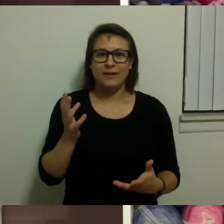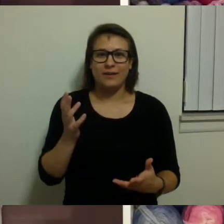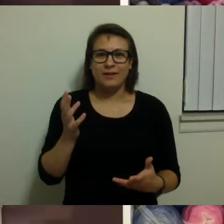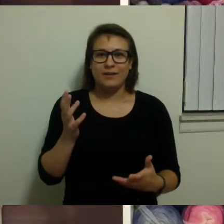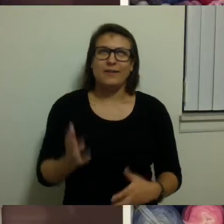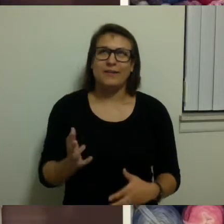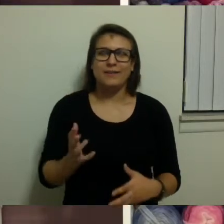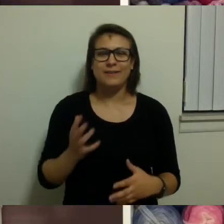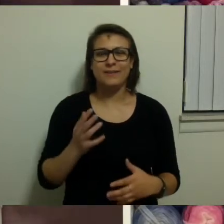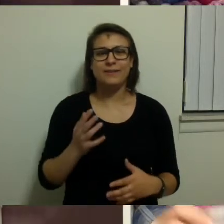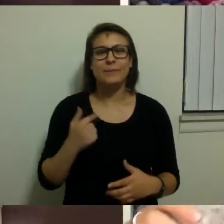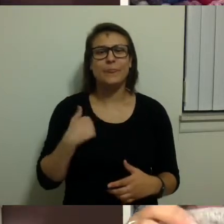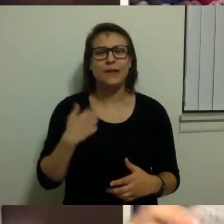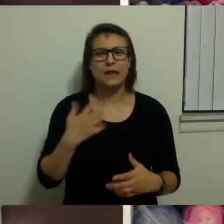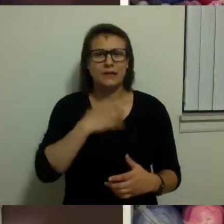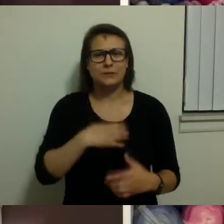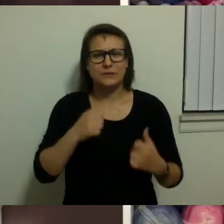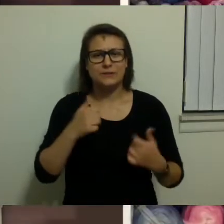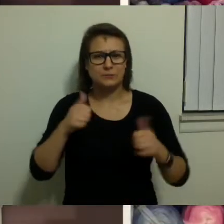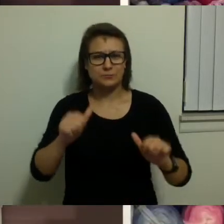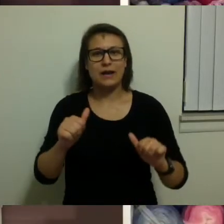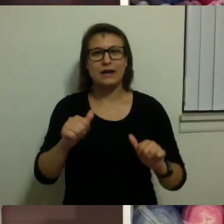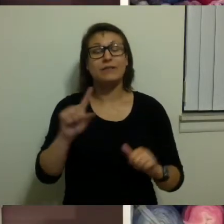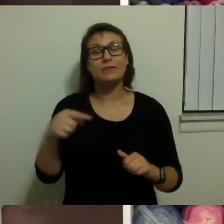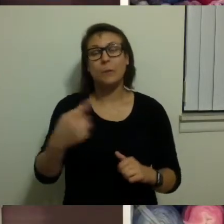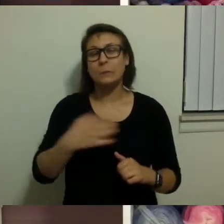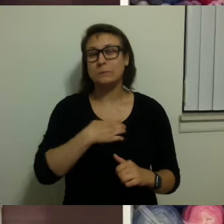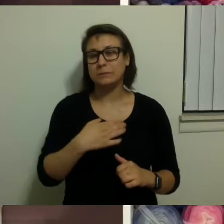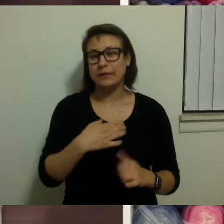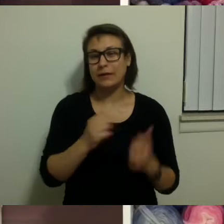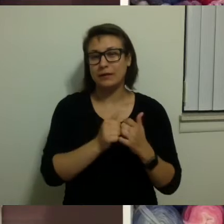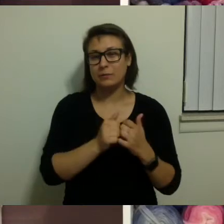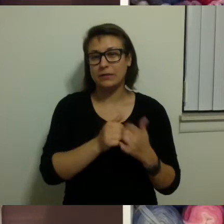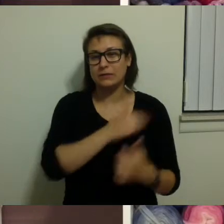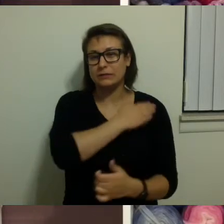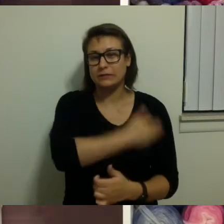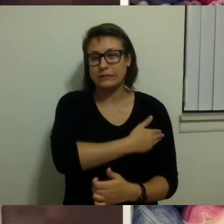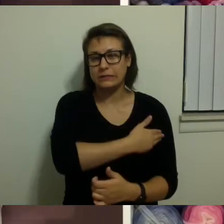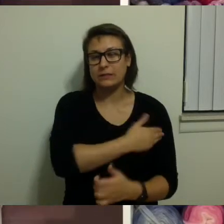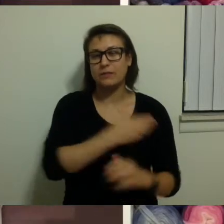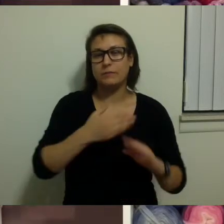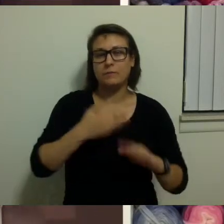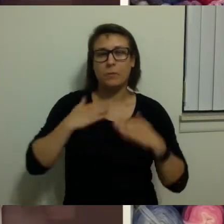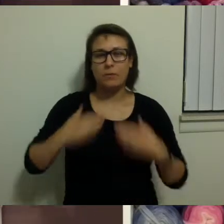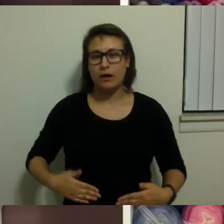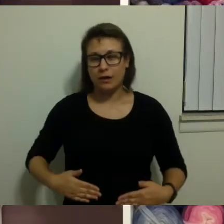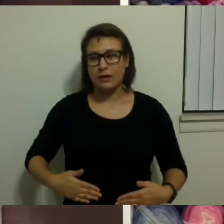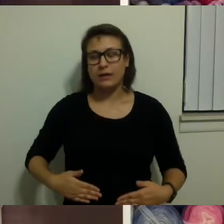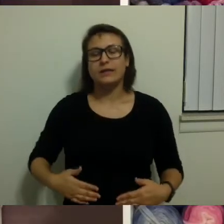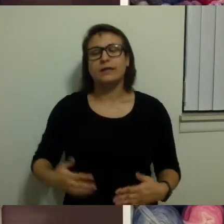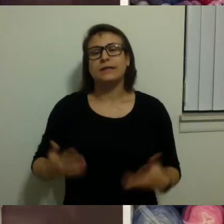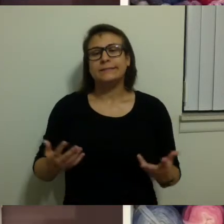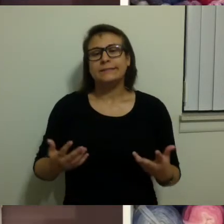oh, I wish I could try it on. The only complaint that I had about doing the sleeve before the rest of the sweater is